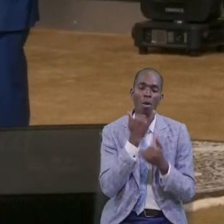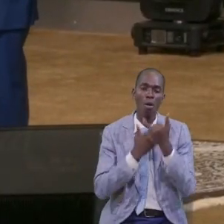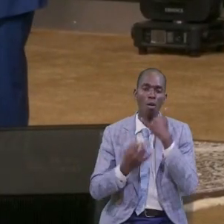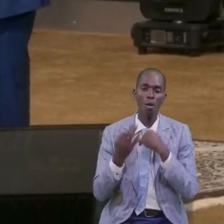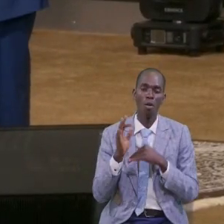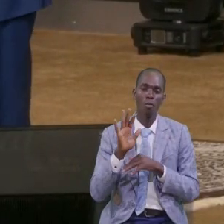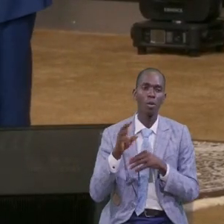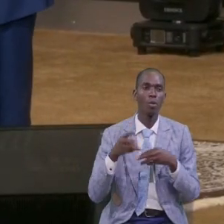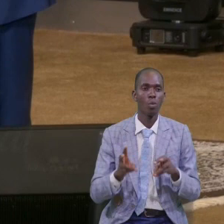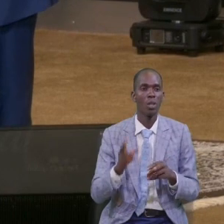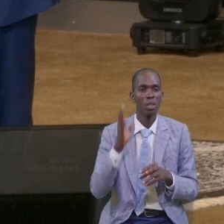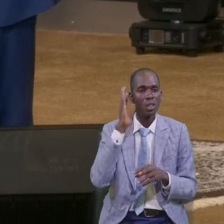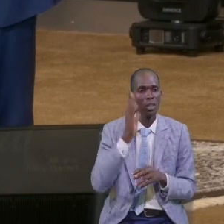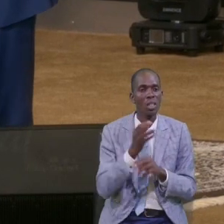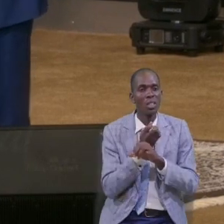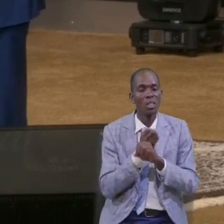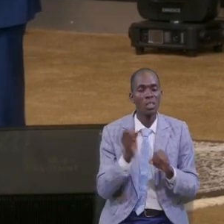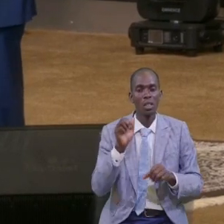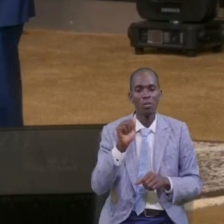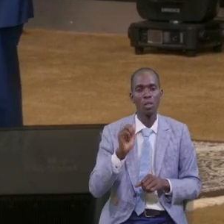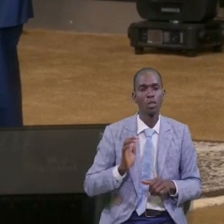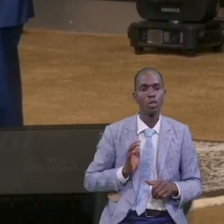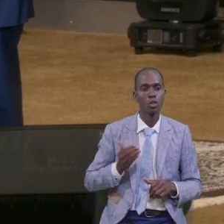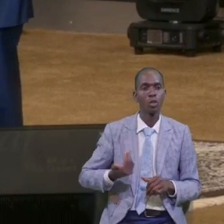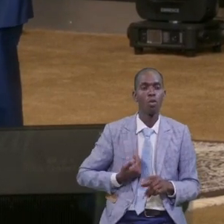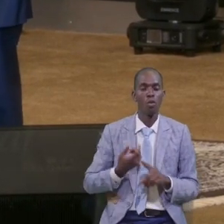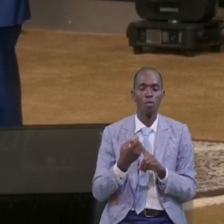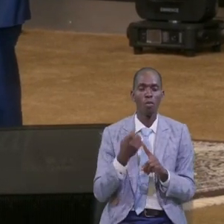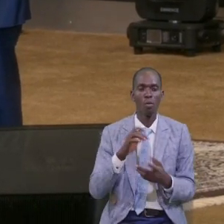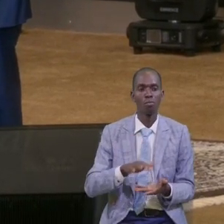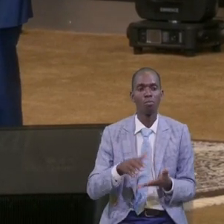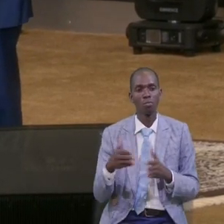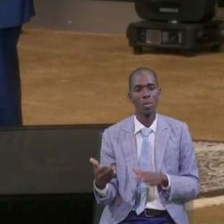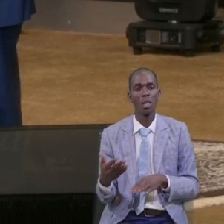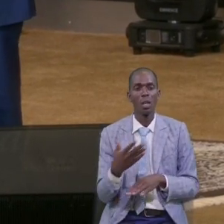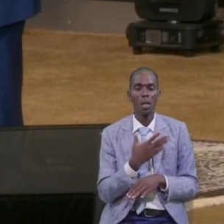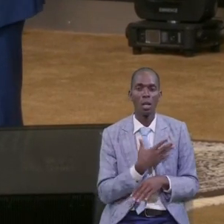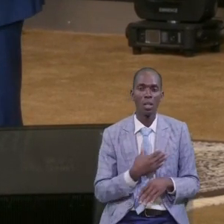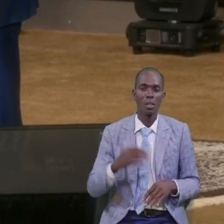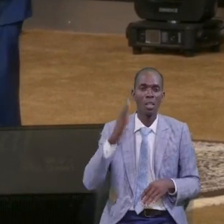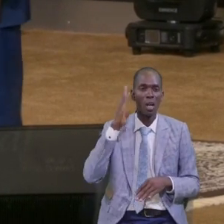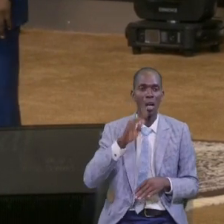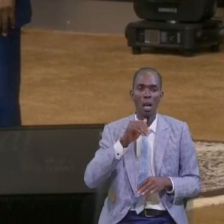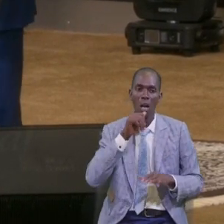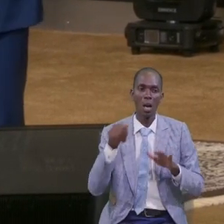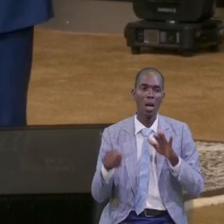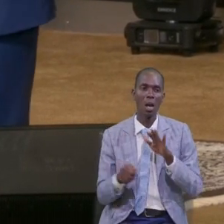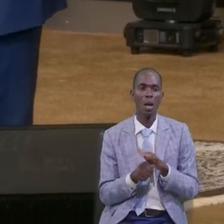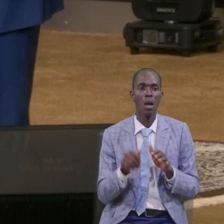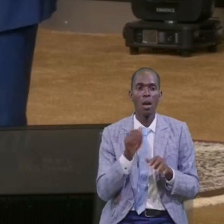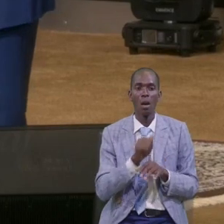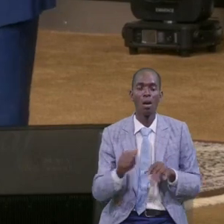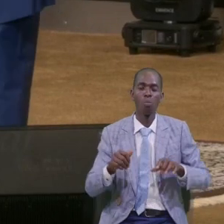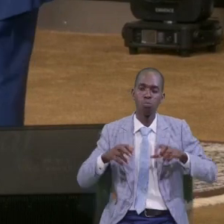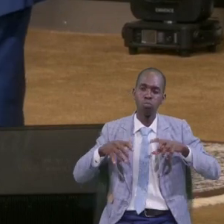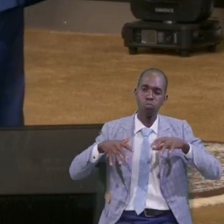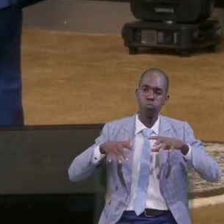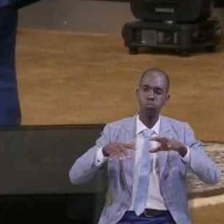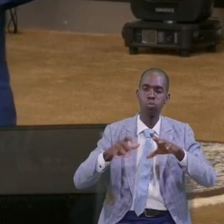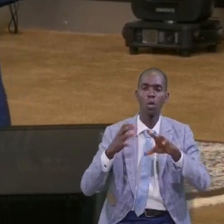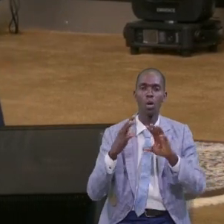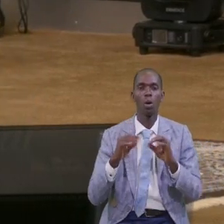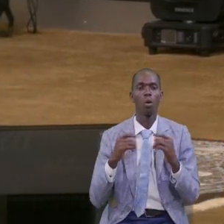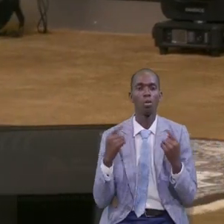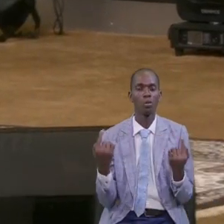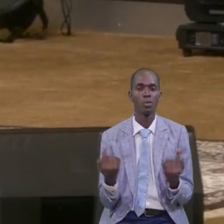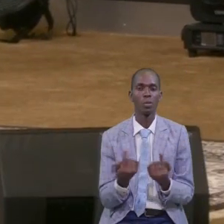way shall save his soul from death and shall hide a